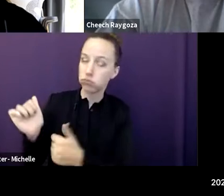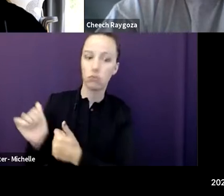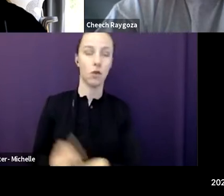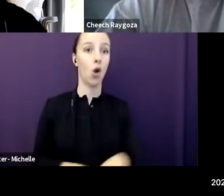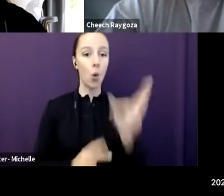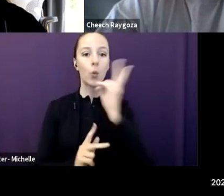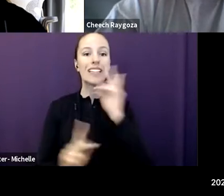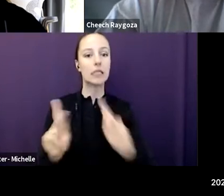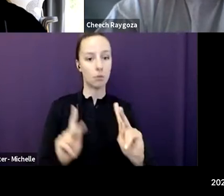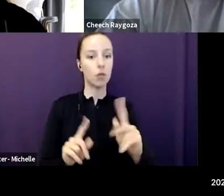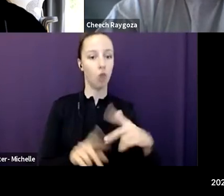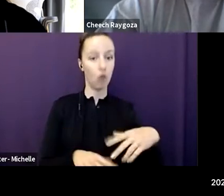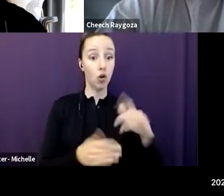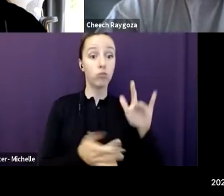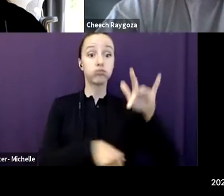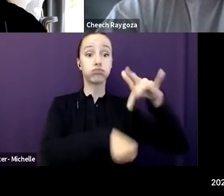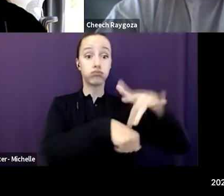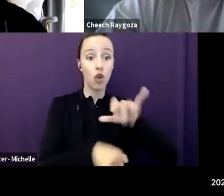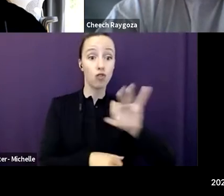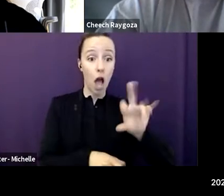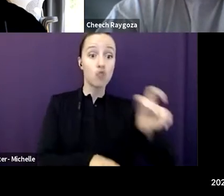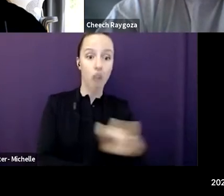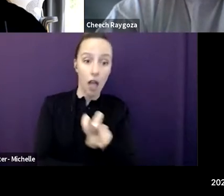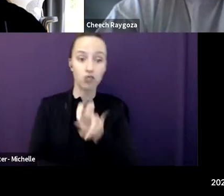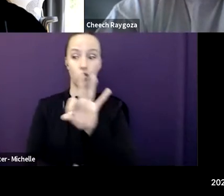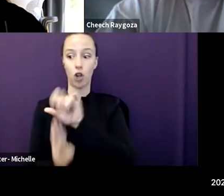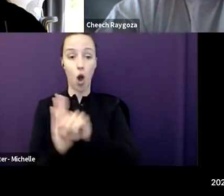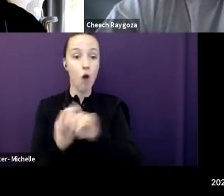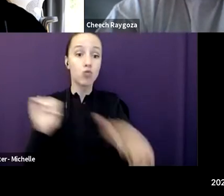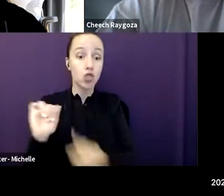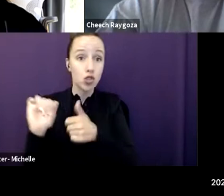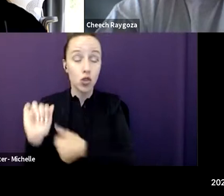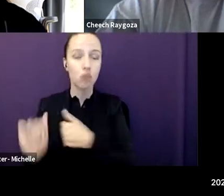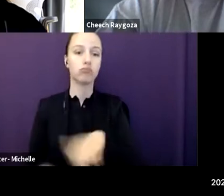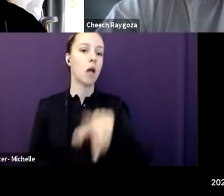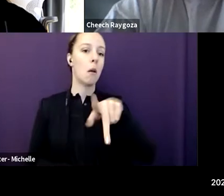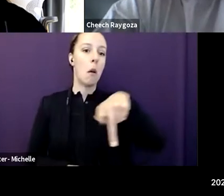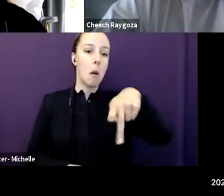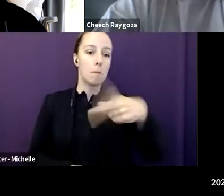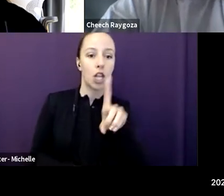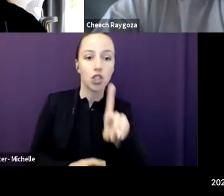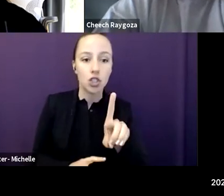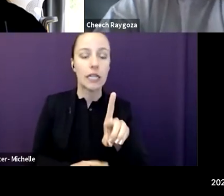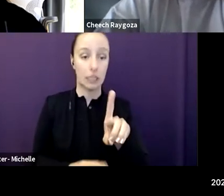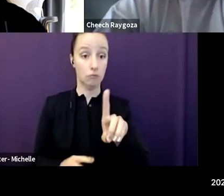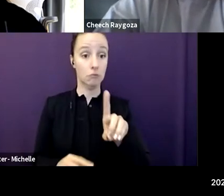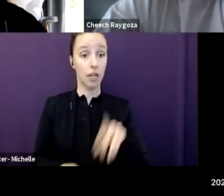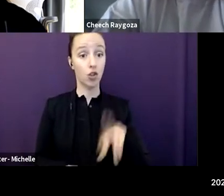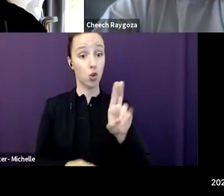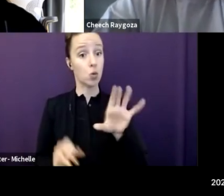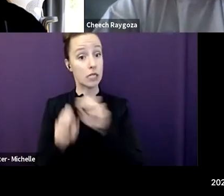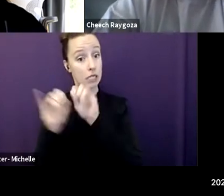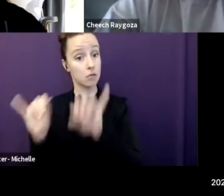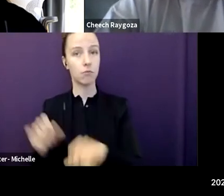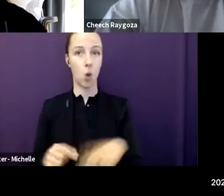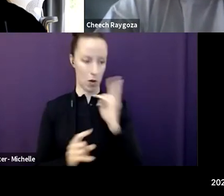Fresno City College that went to Fresno State pursuing PhDs at the UCs, right? And so for me, when I see that,